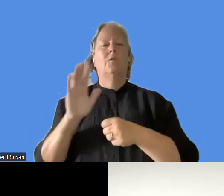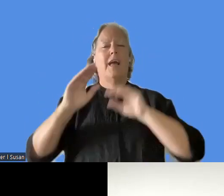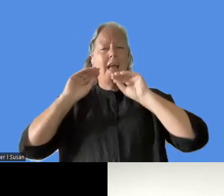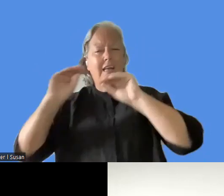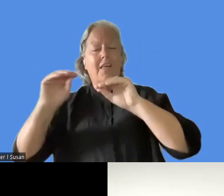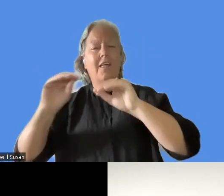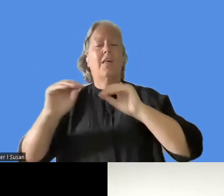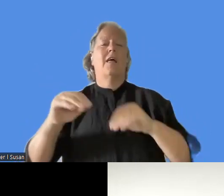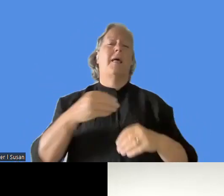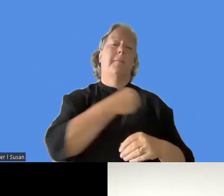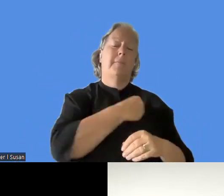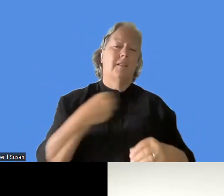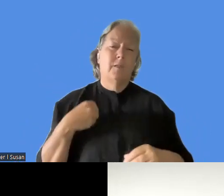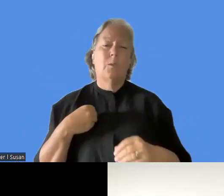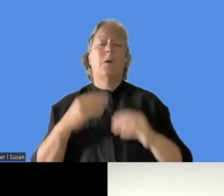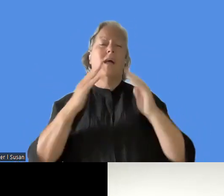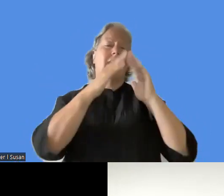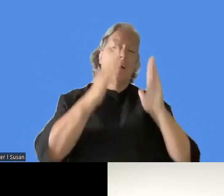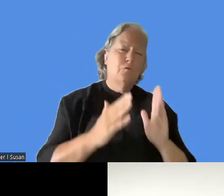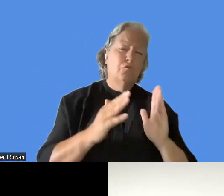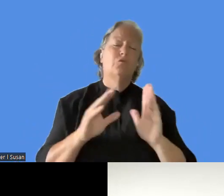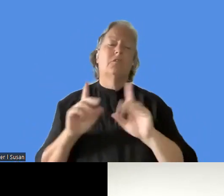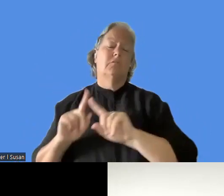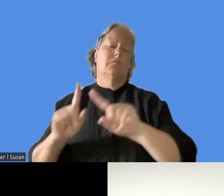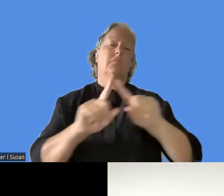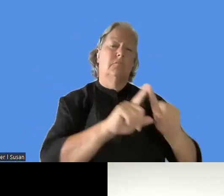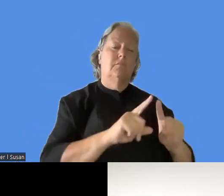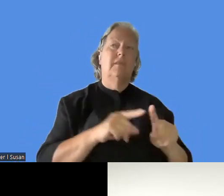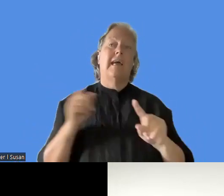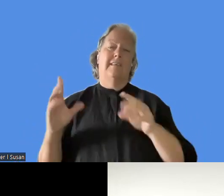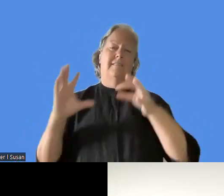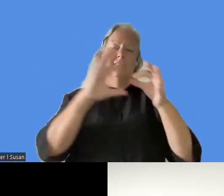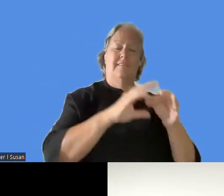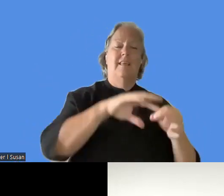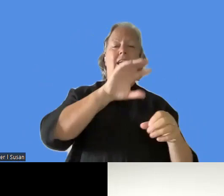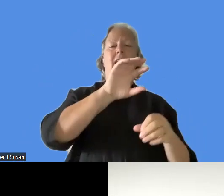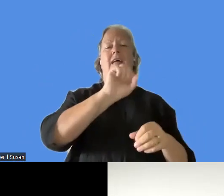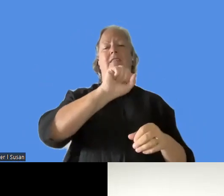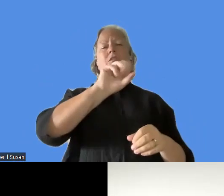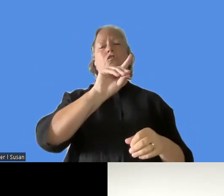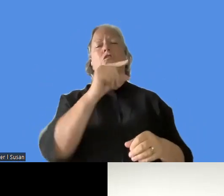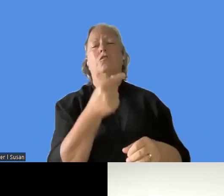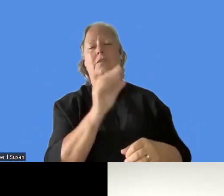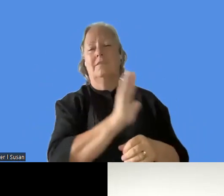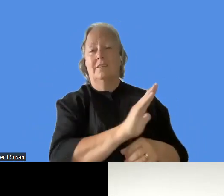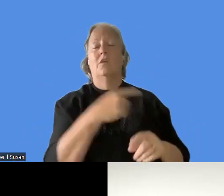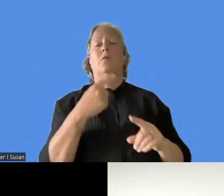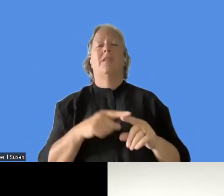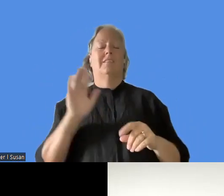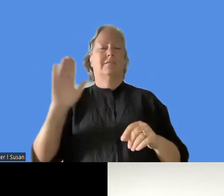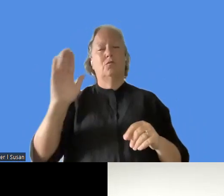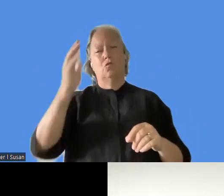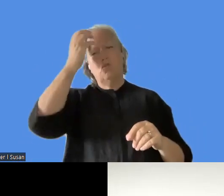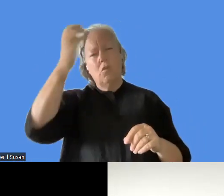and other aspects. They're in line with the sustainable development goals set by the UN. And also we provide China's solution for the global progress